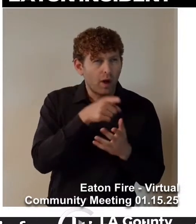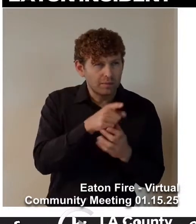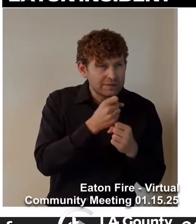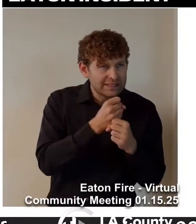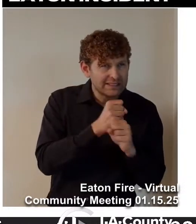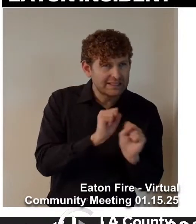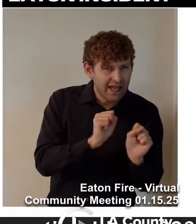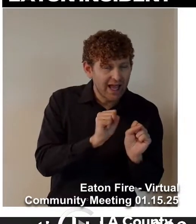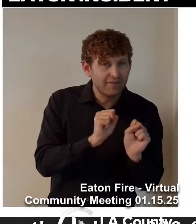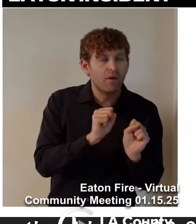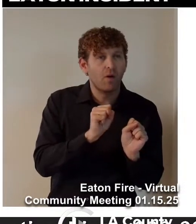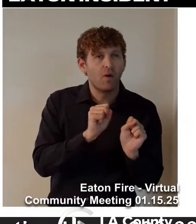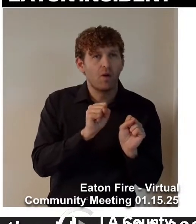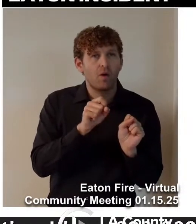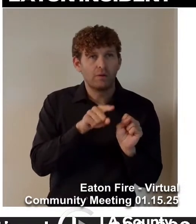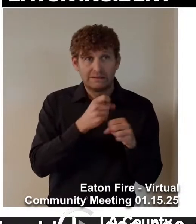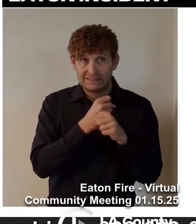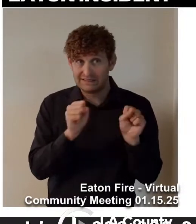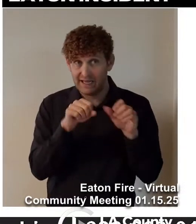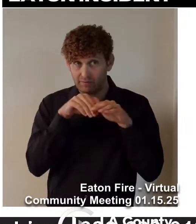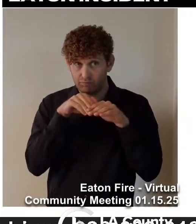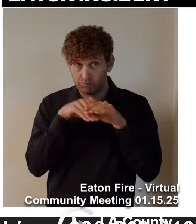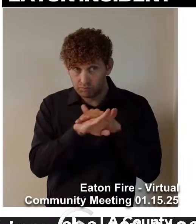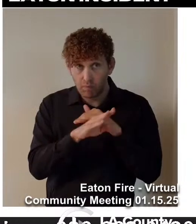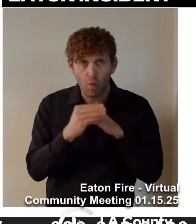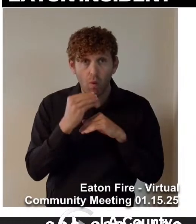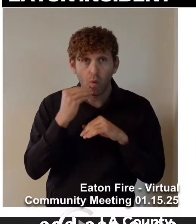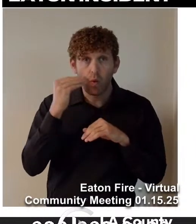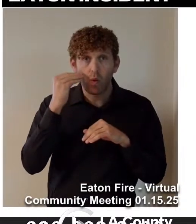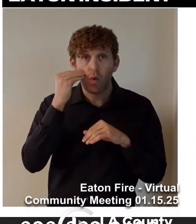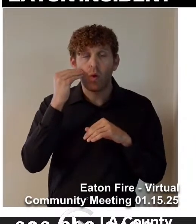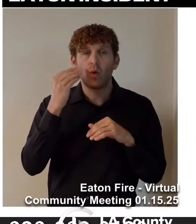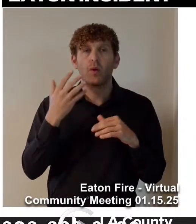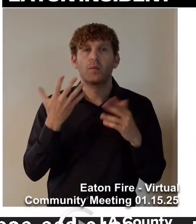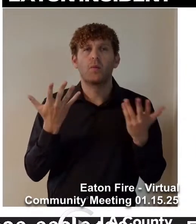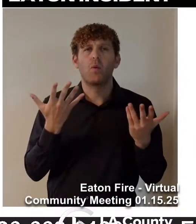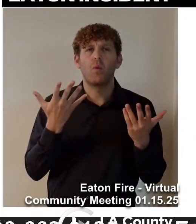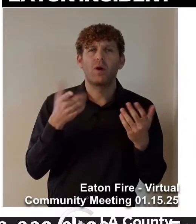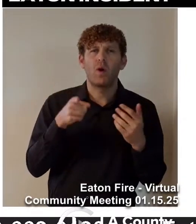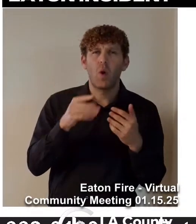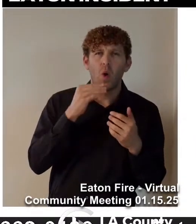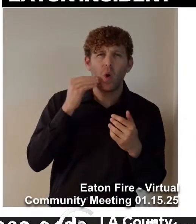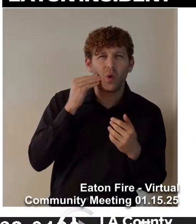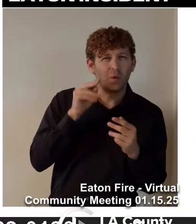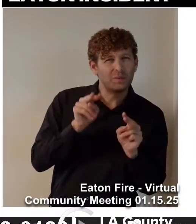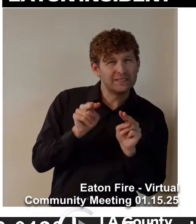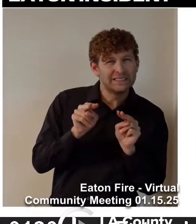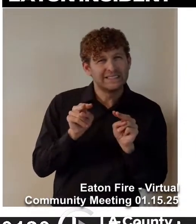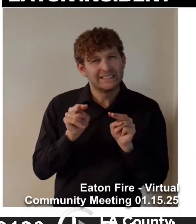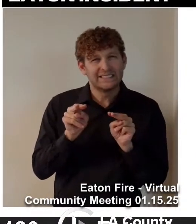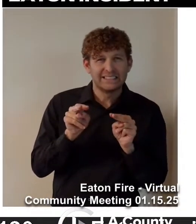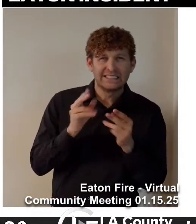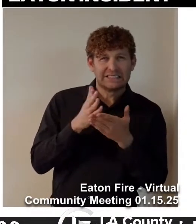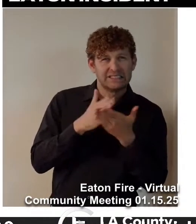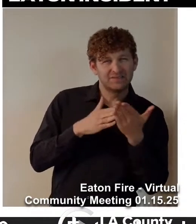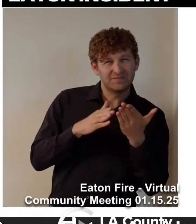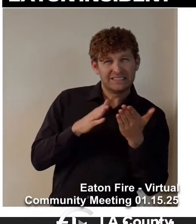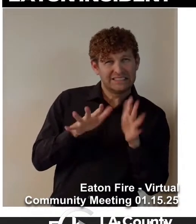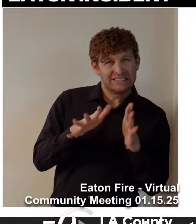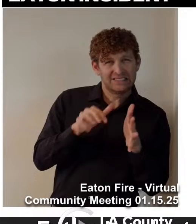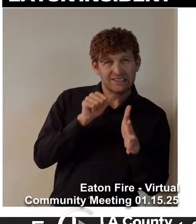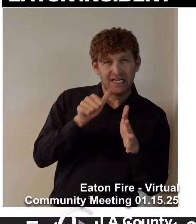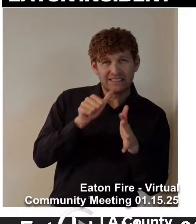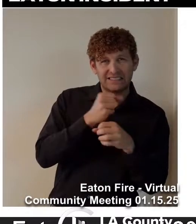to re-enter, and also homes that may be partially safe to re-enter, and also what is not safe to re-enter. So